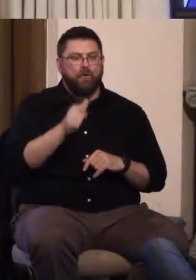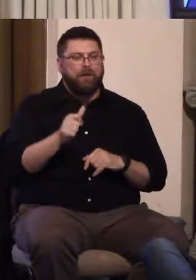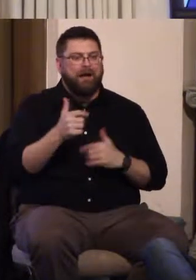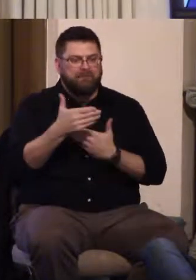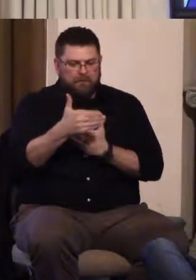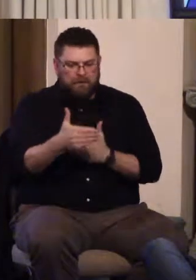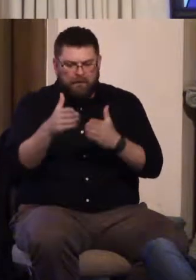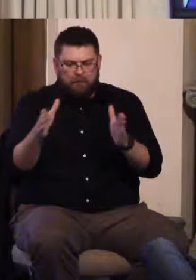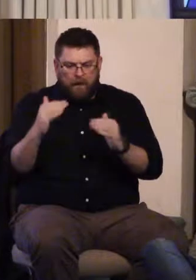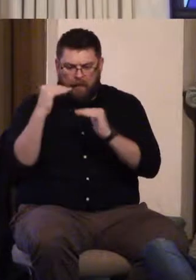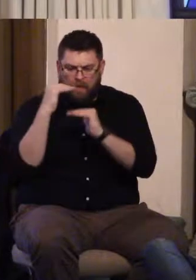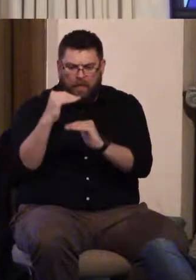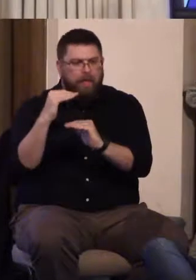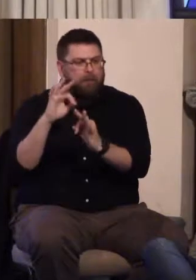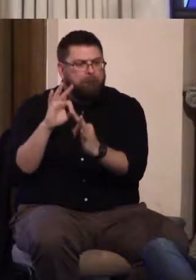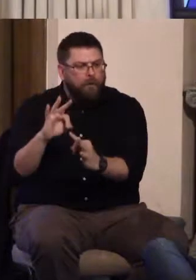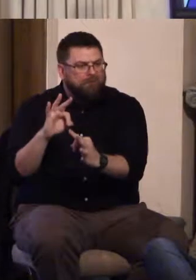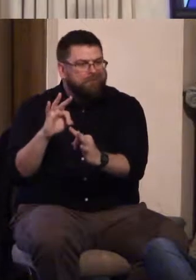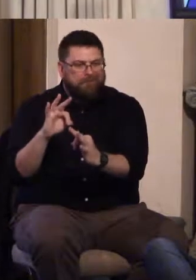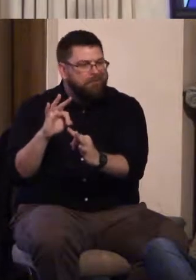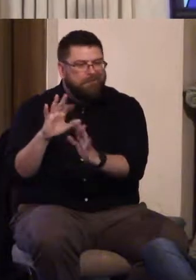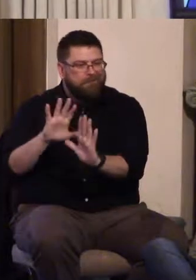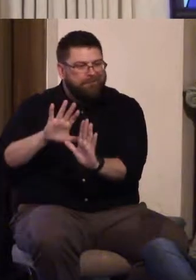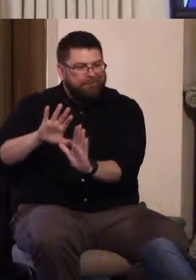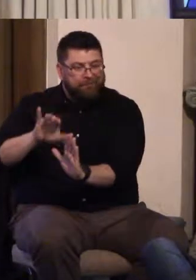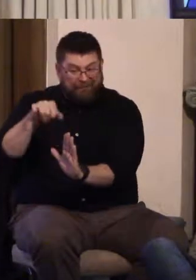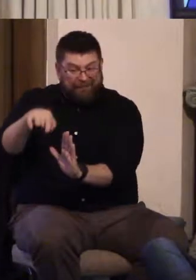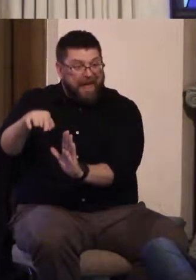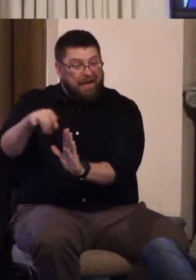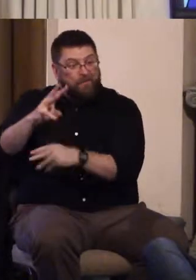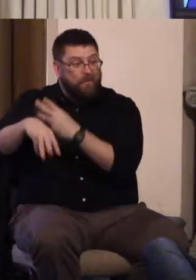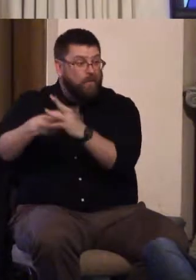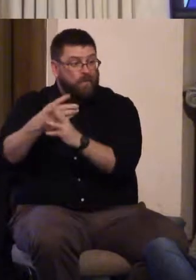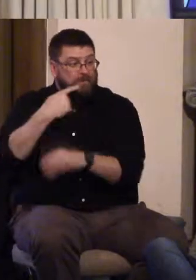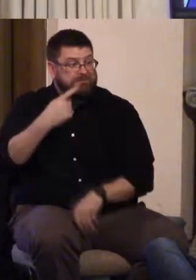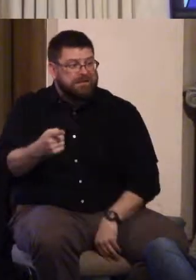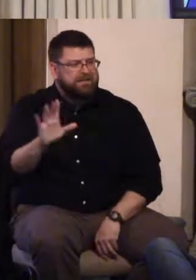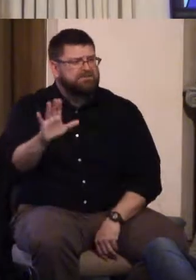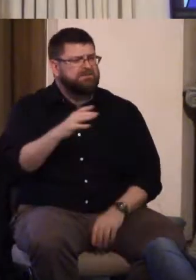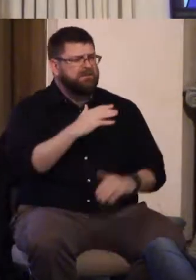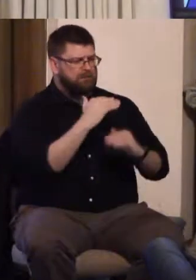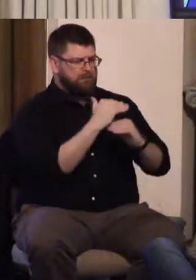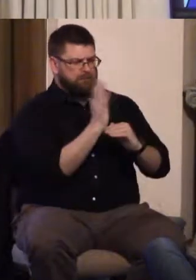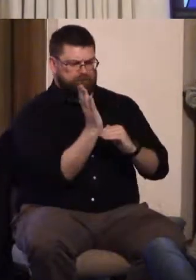box. We have to live our life as if there were no box.